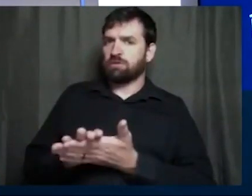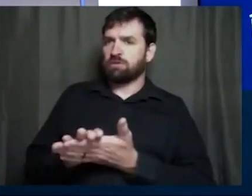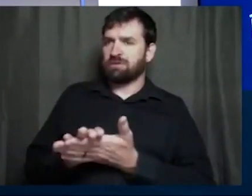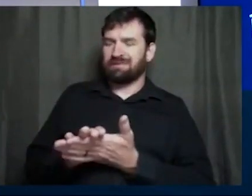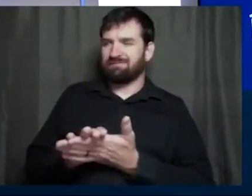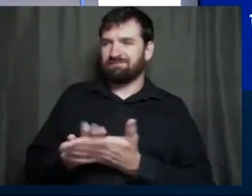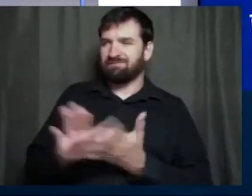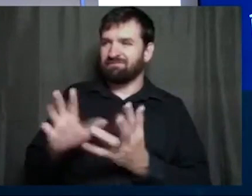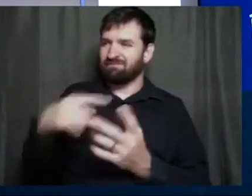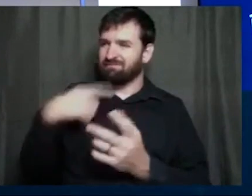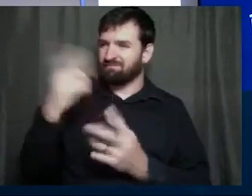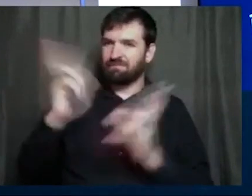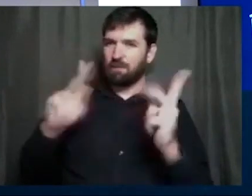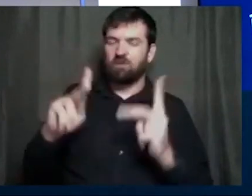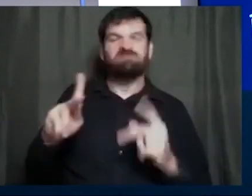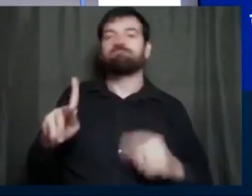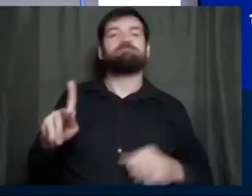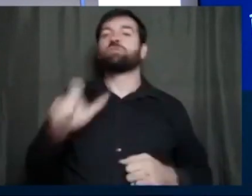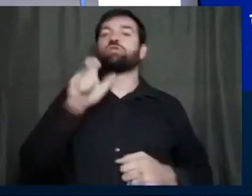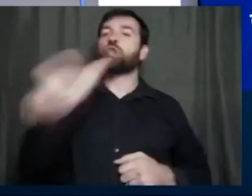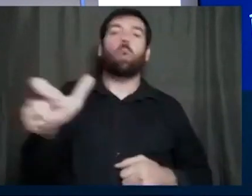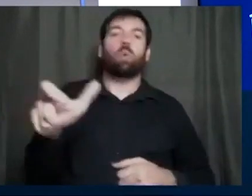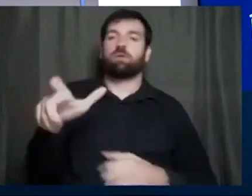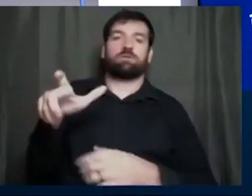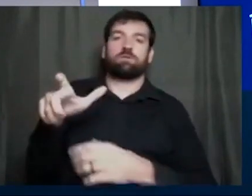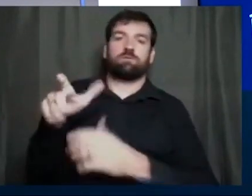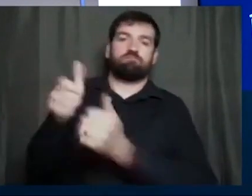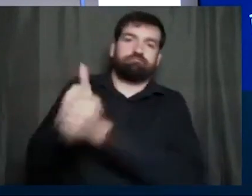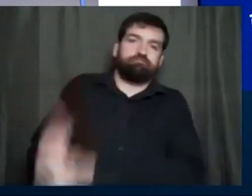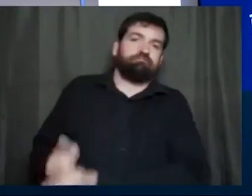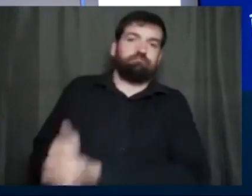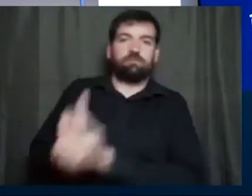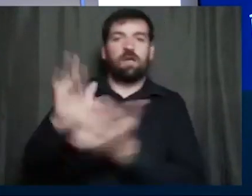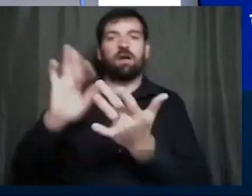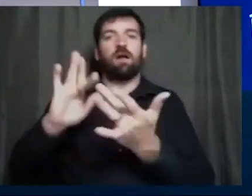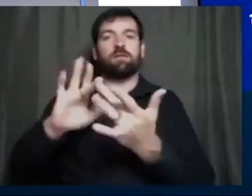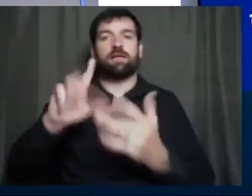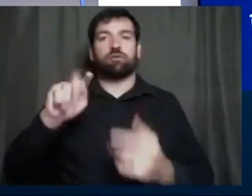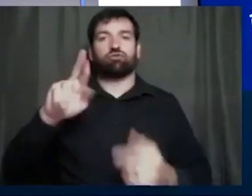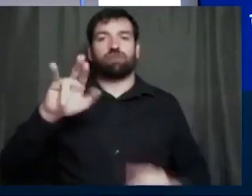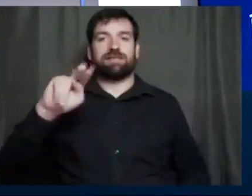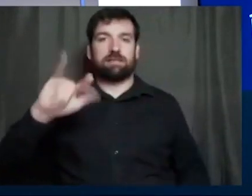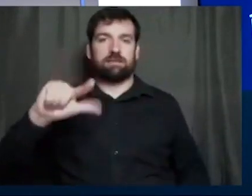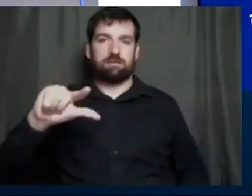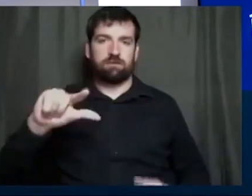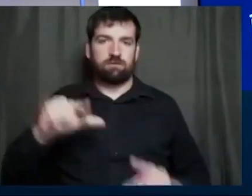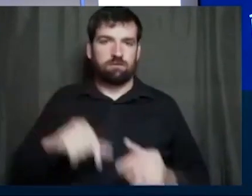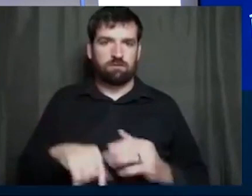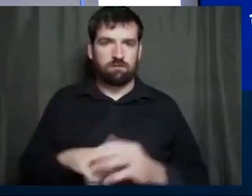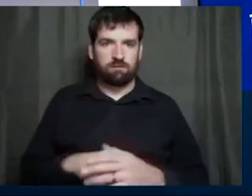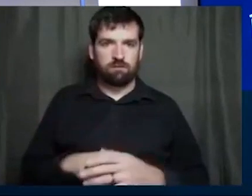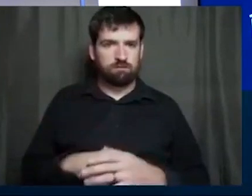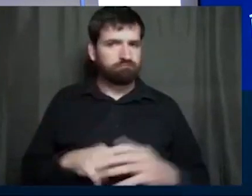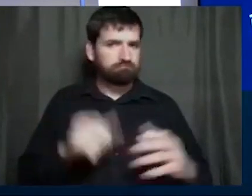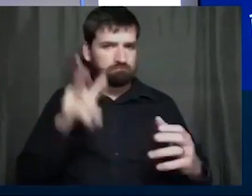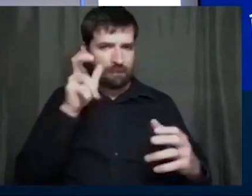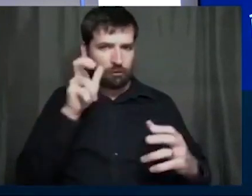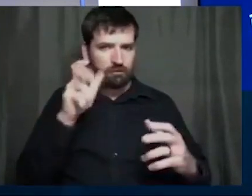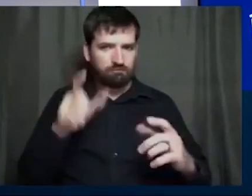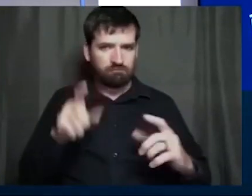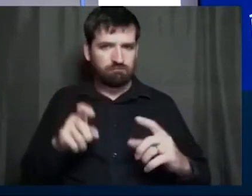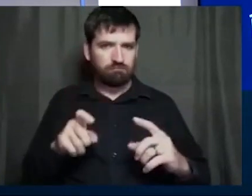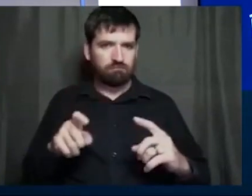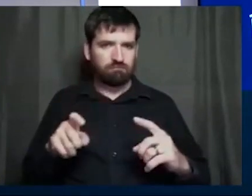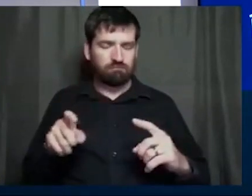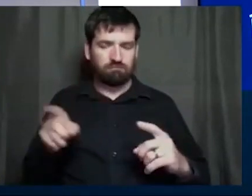contact tracers. How do I keep my kids safe? And I'm hearing that contact tracing isn't really